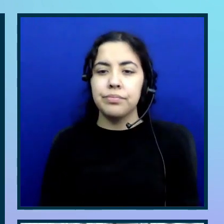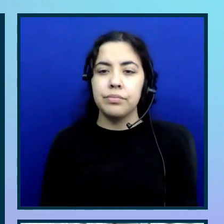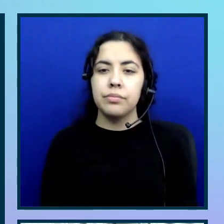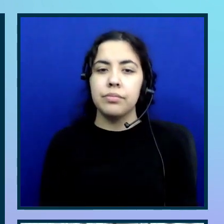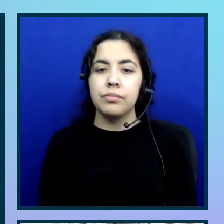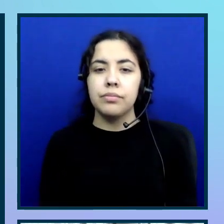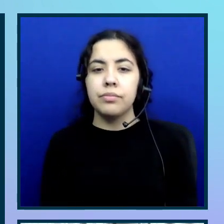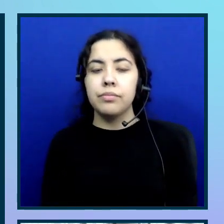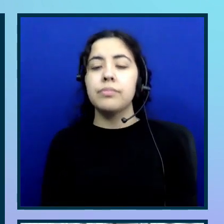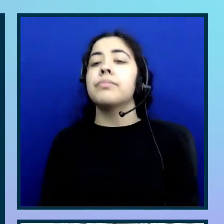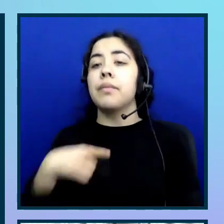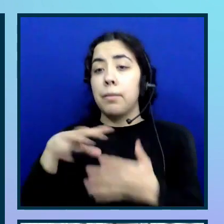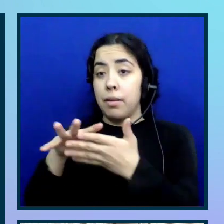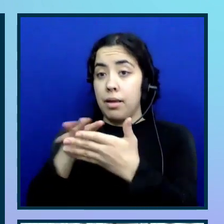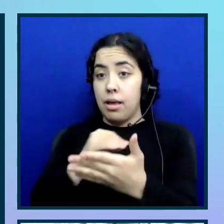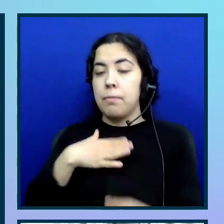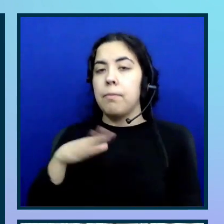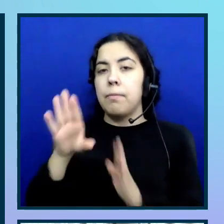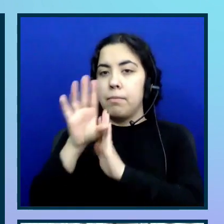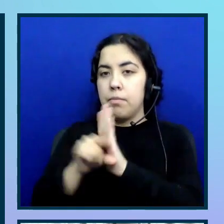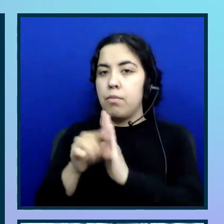So I'm gonna go ahead, copy the background color.